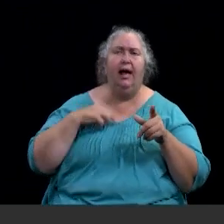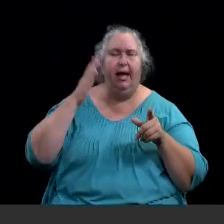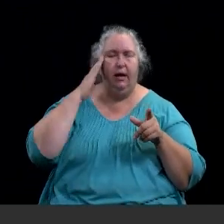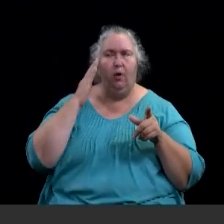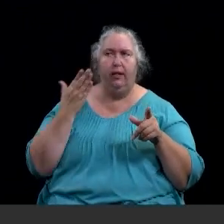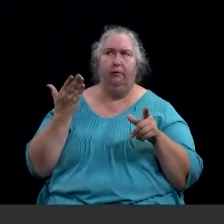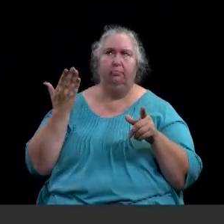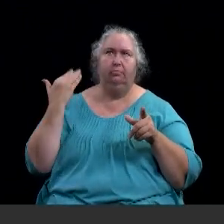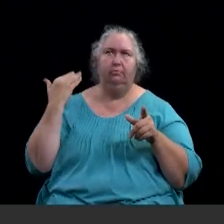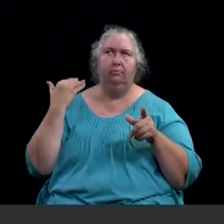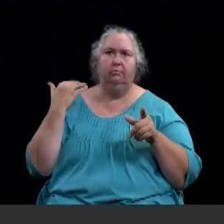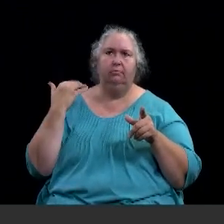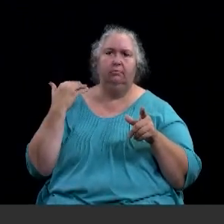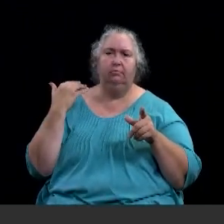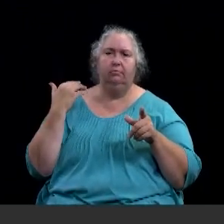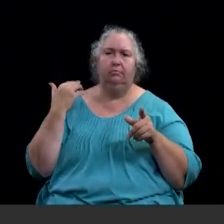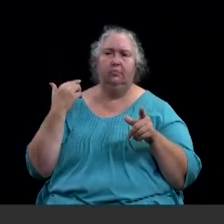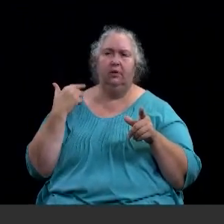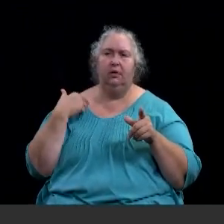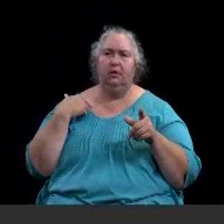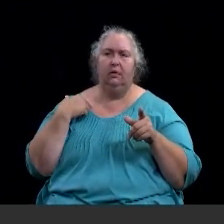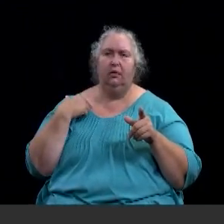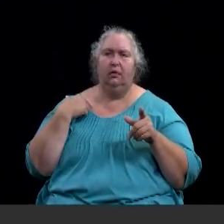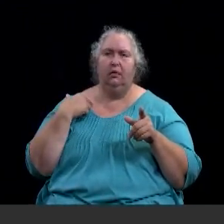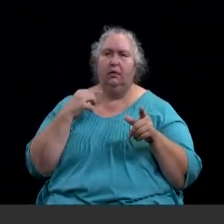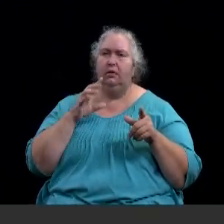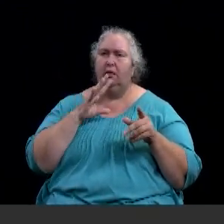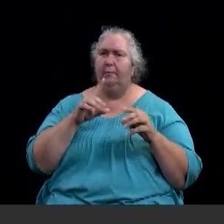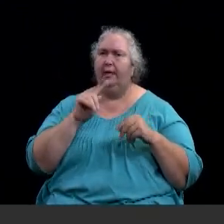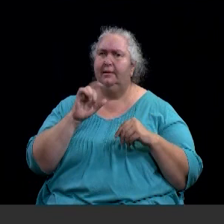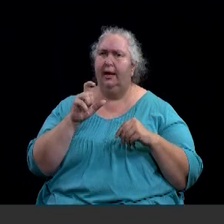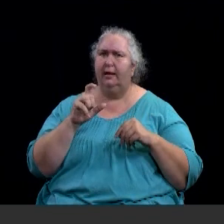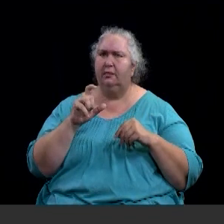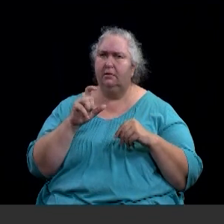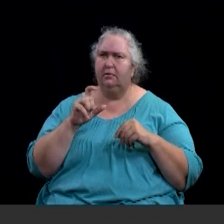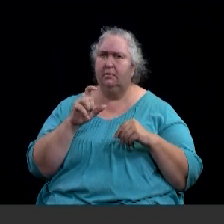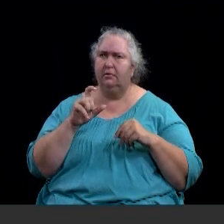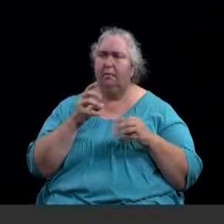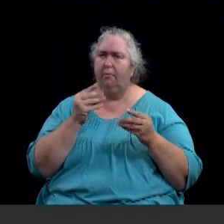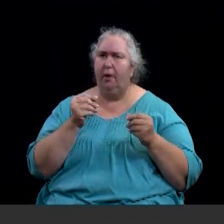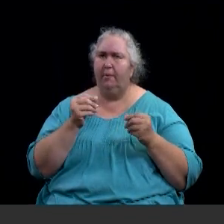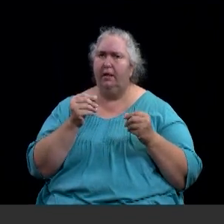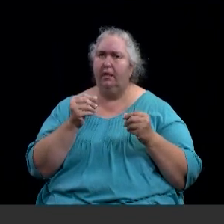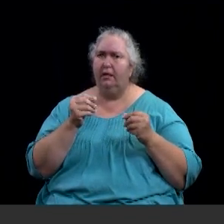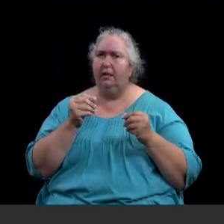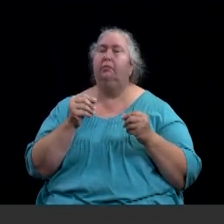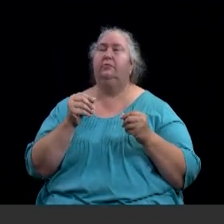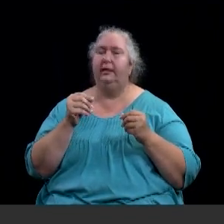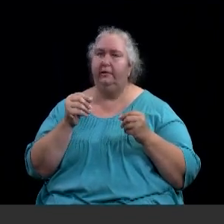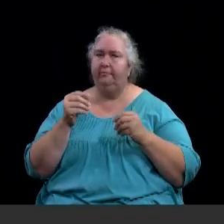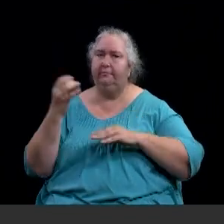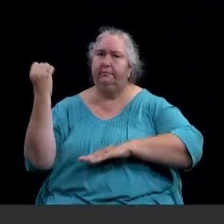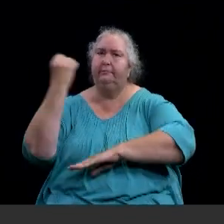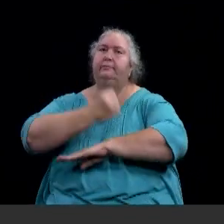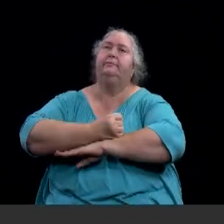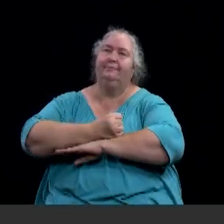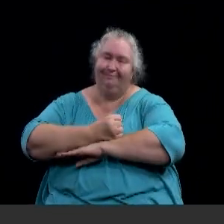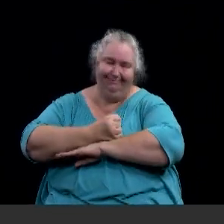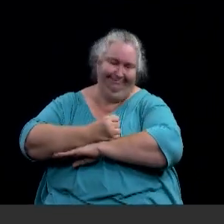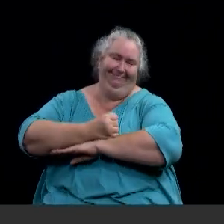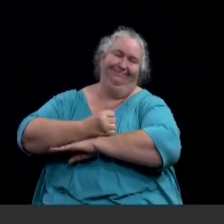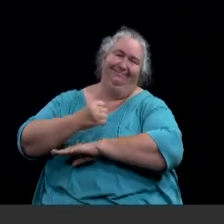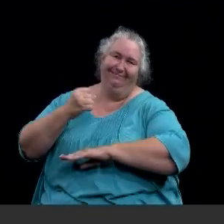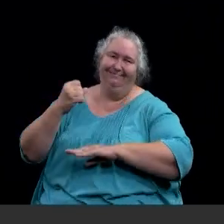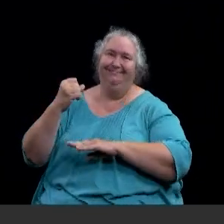properties the city had in its possession to then sell from the website, and I just wanted to maybe get you